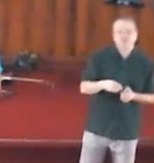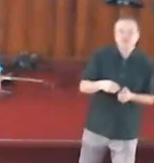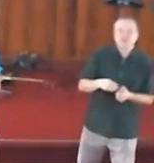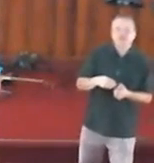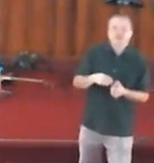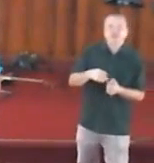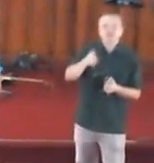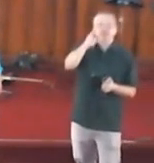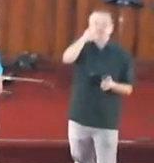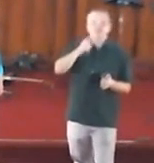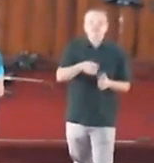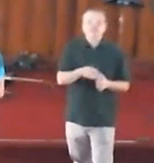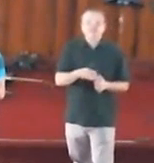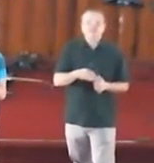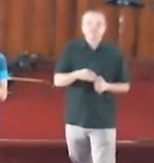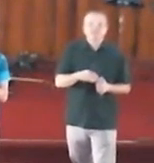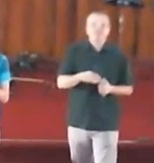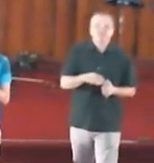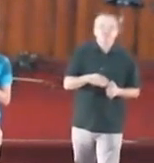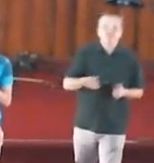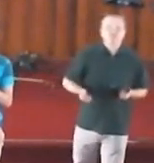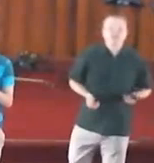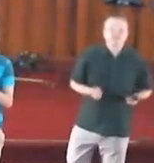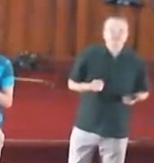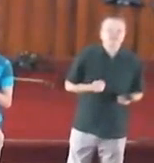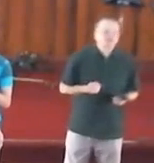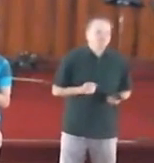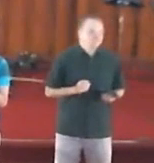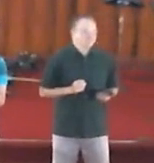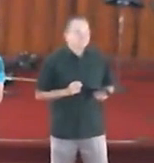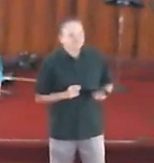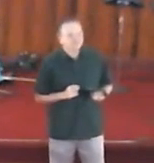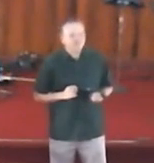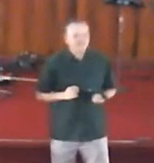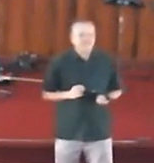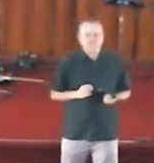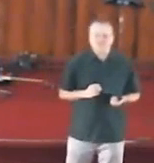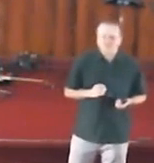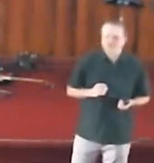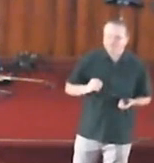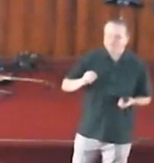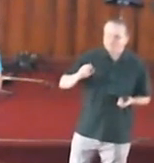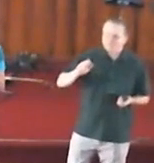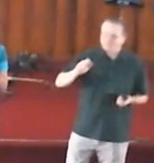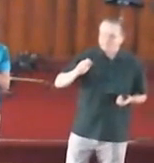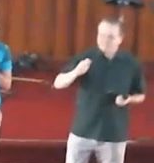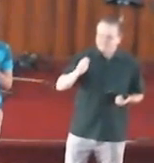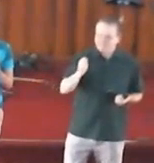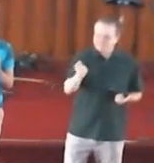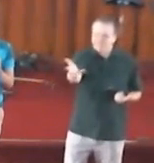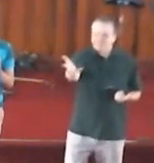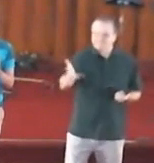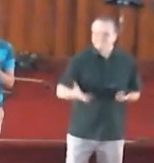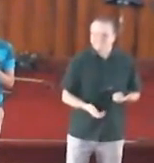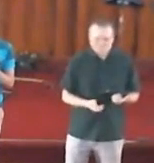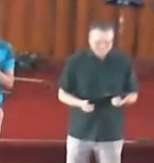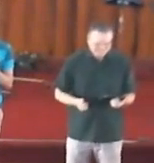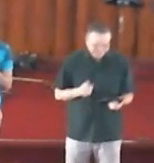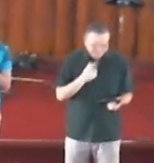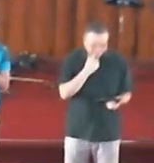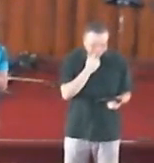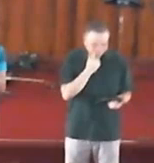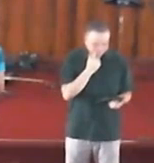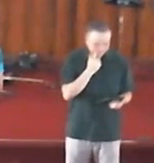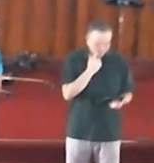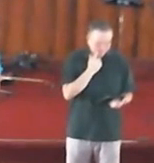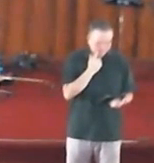more. Ahora, para esos tres impedimentos, ¿cuáles serían los facilitadores que los abren? Now, for